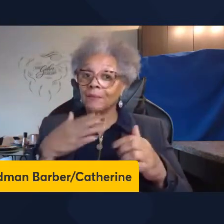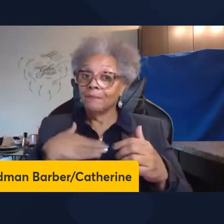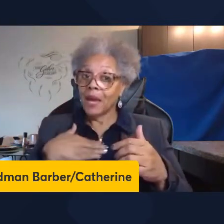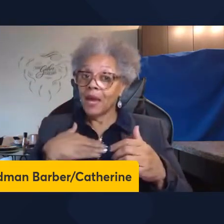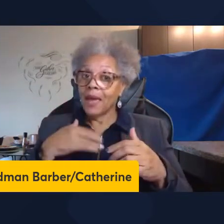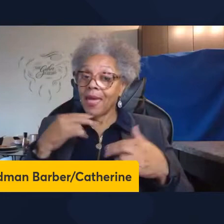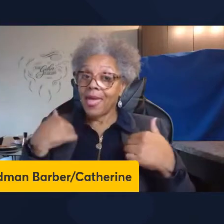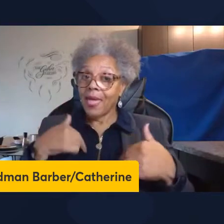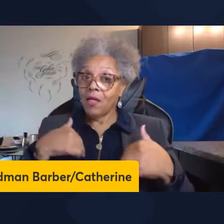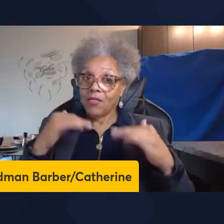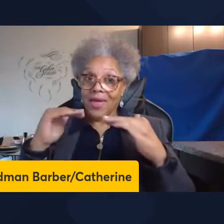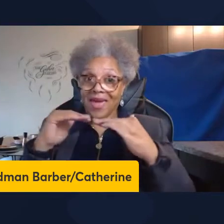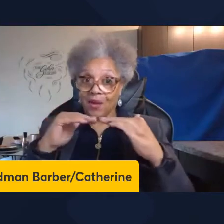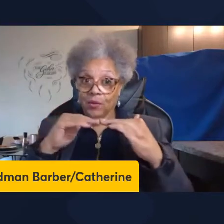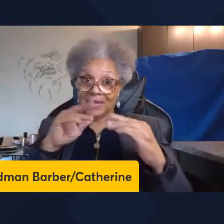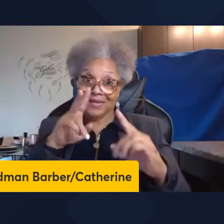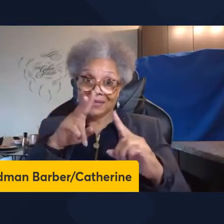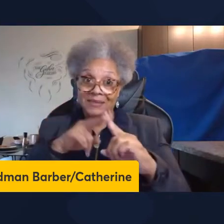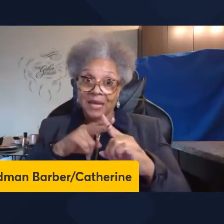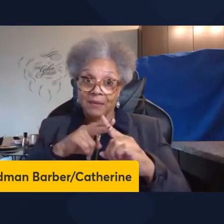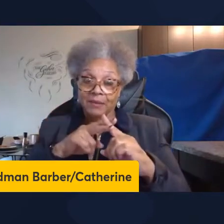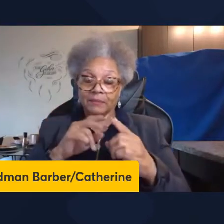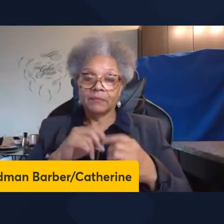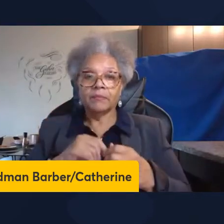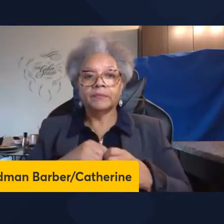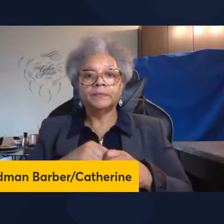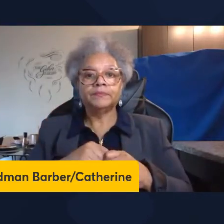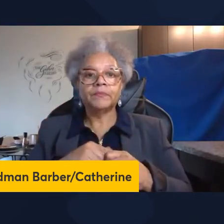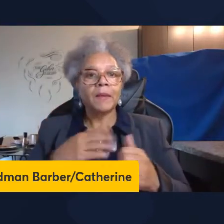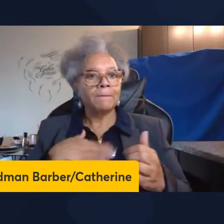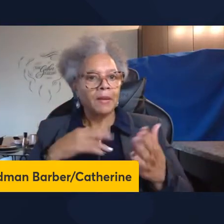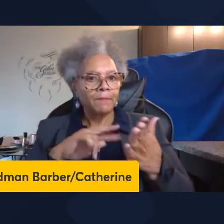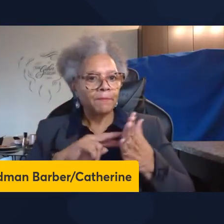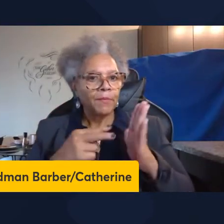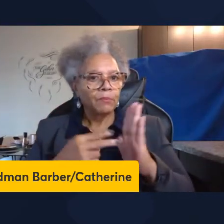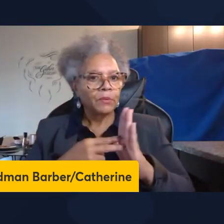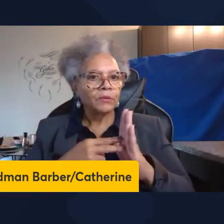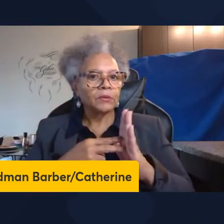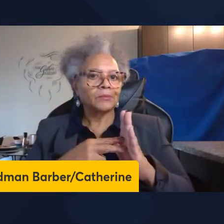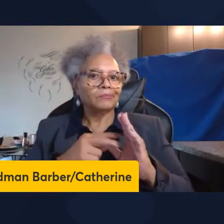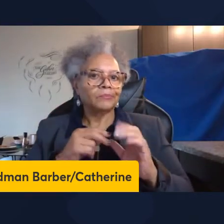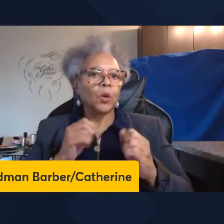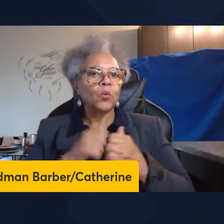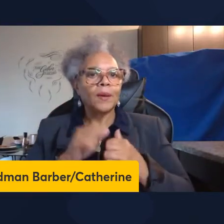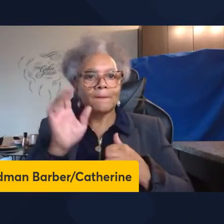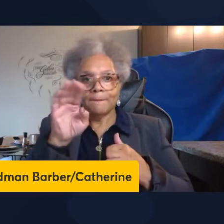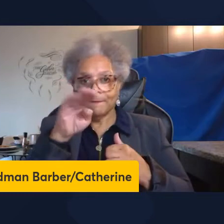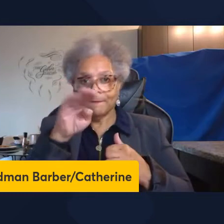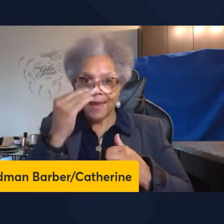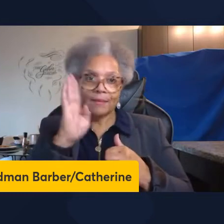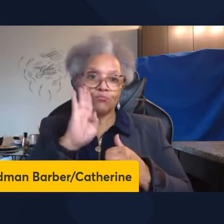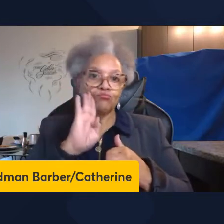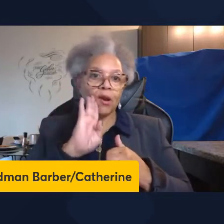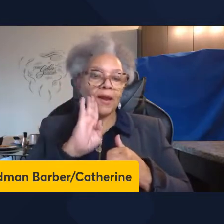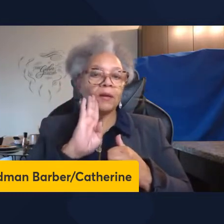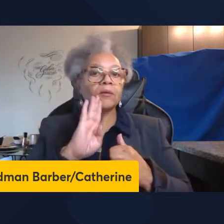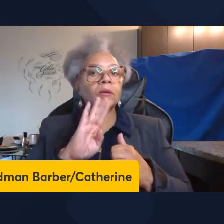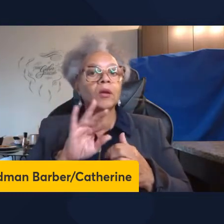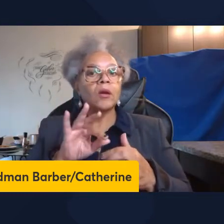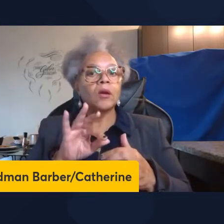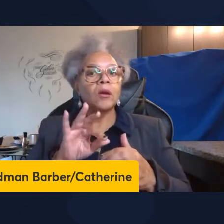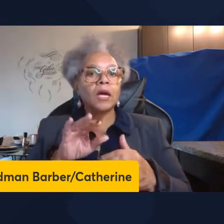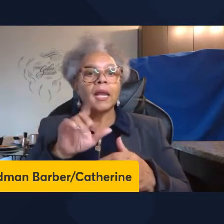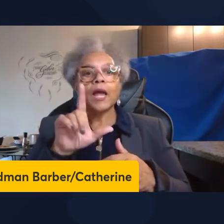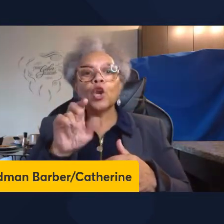assignment, I purposely wanted to do research with Black and Brown for certain diseases like